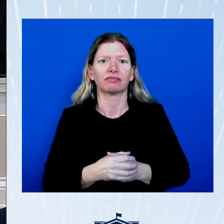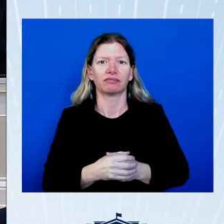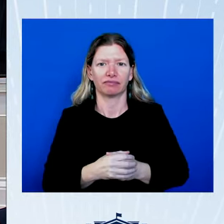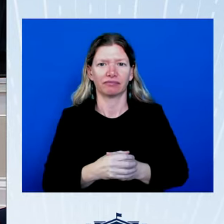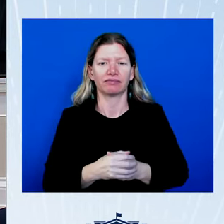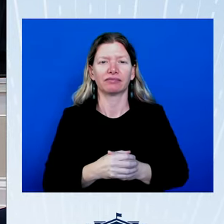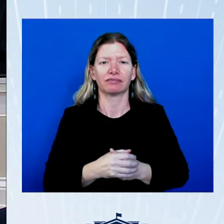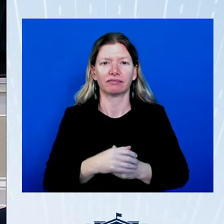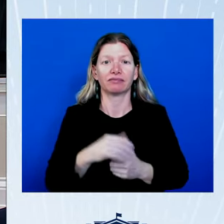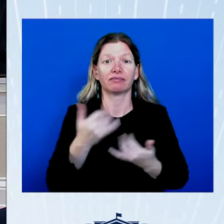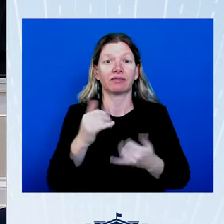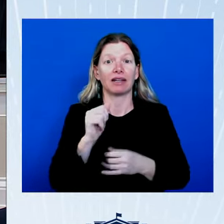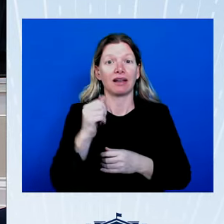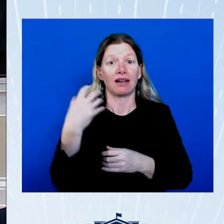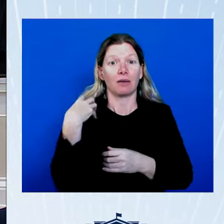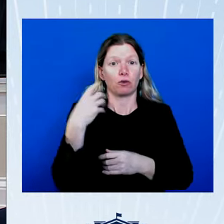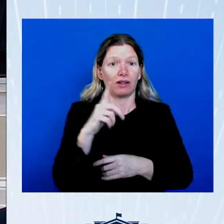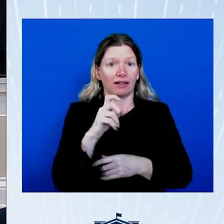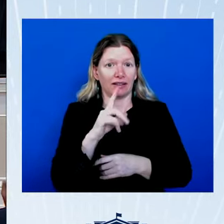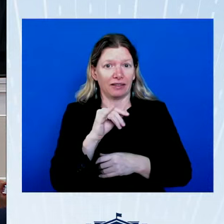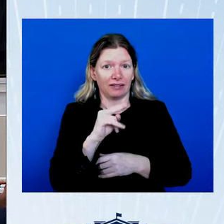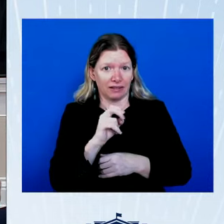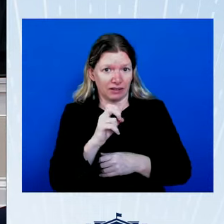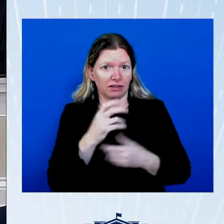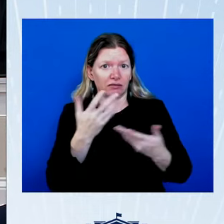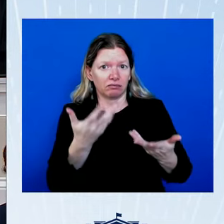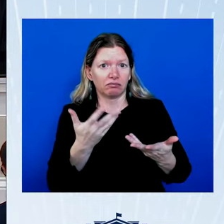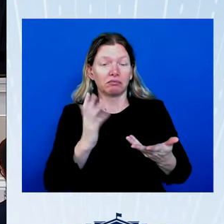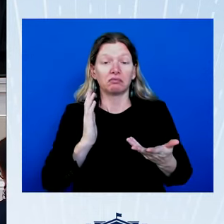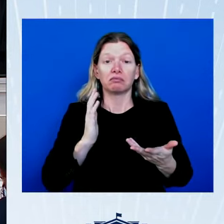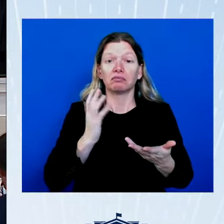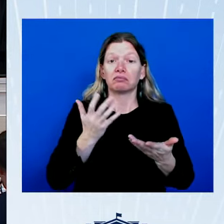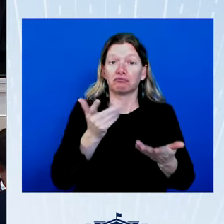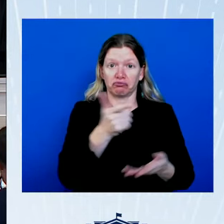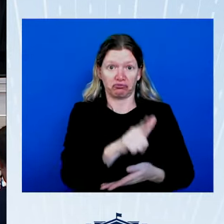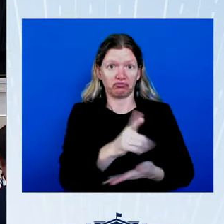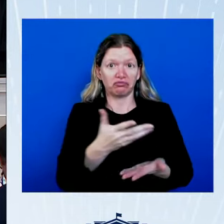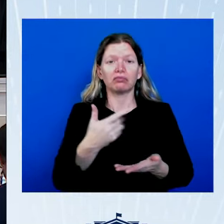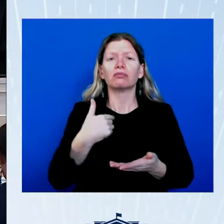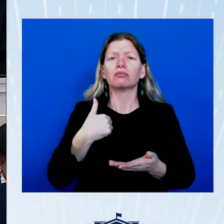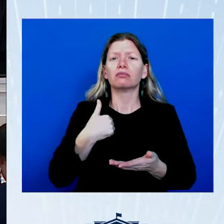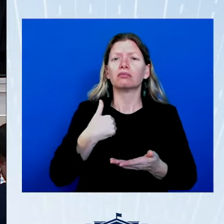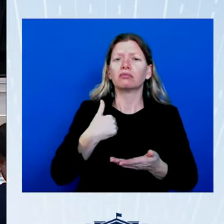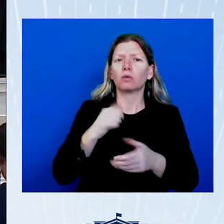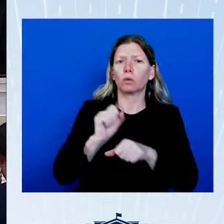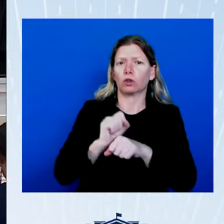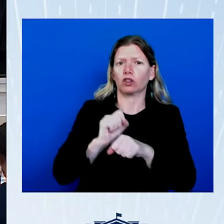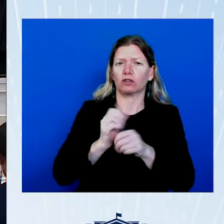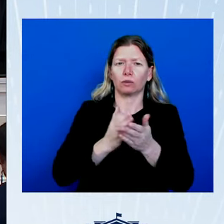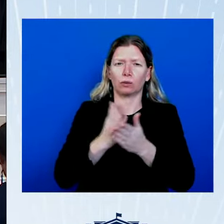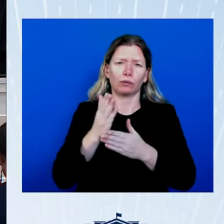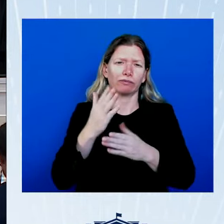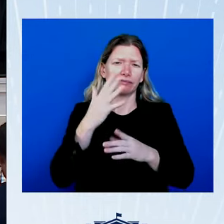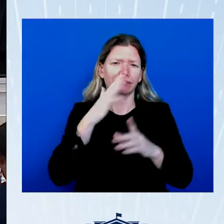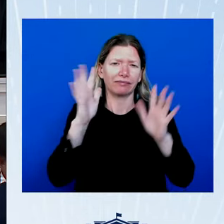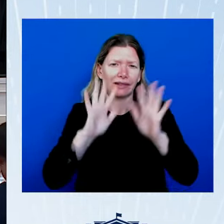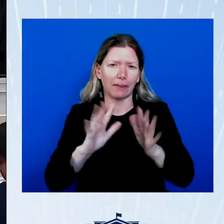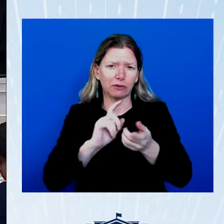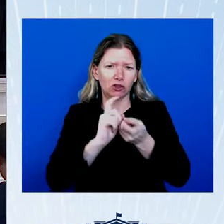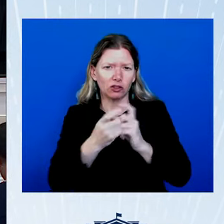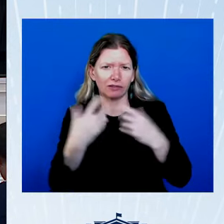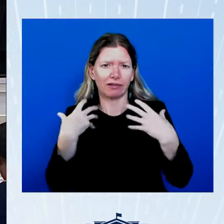Change and Health Equity, and again, its sister Office of Environmental Justice. So one of the things that we're working on is a White House